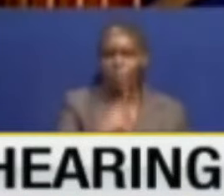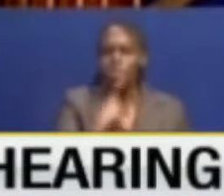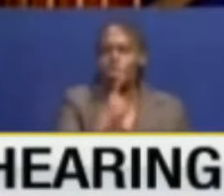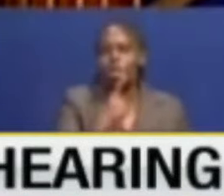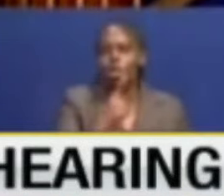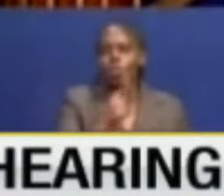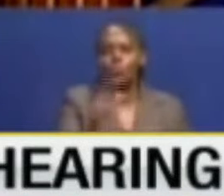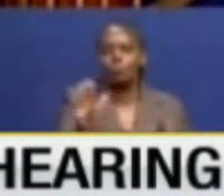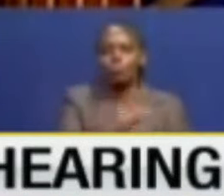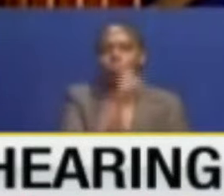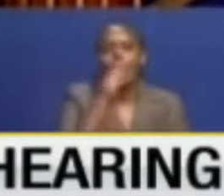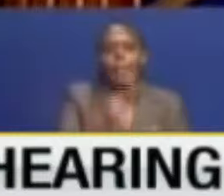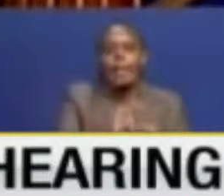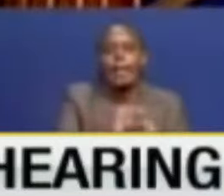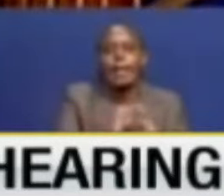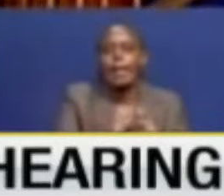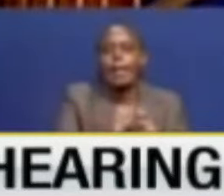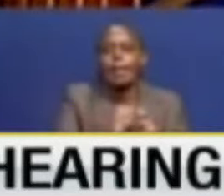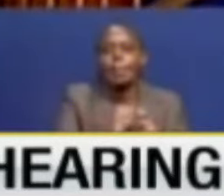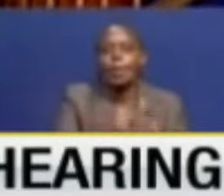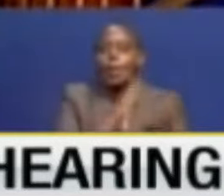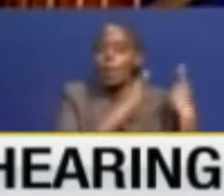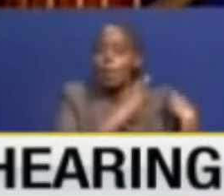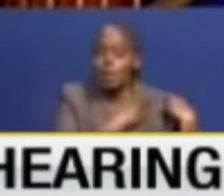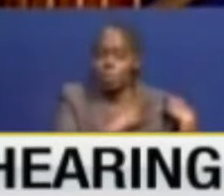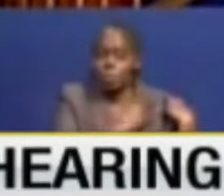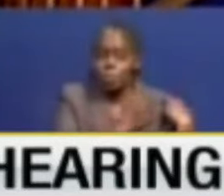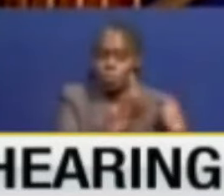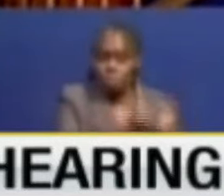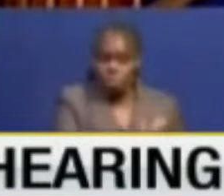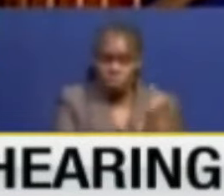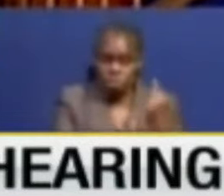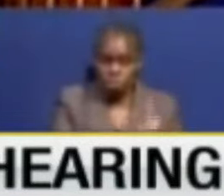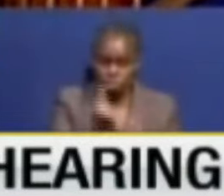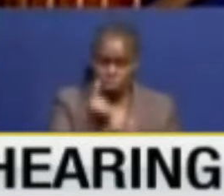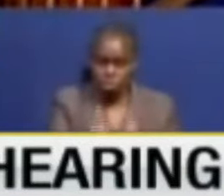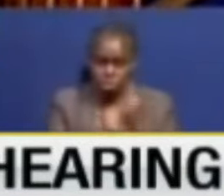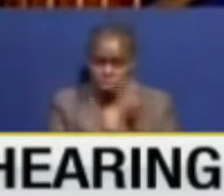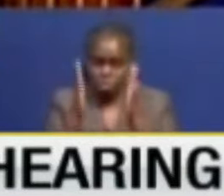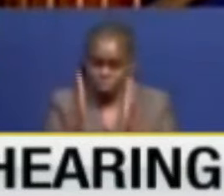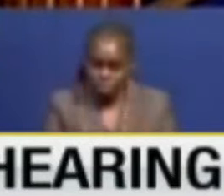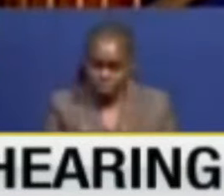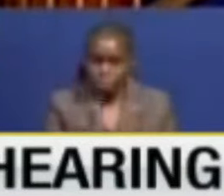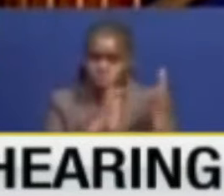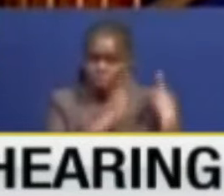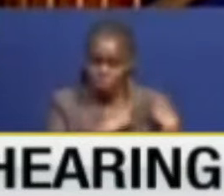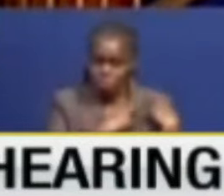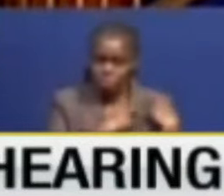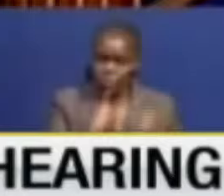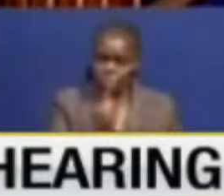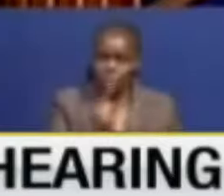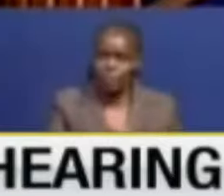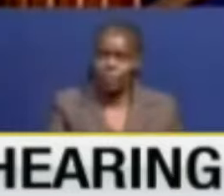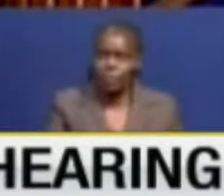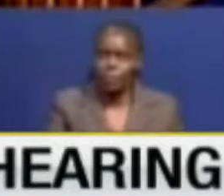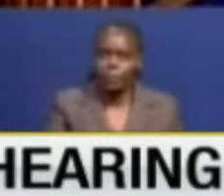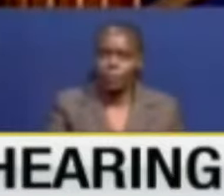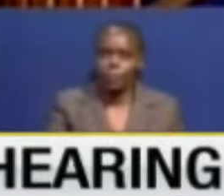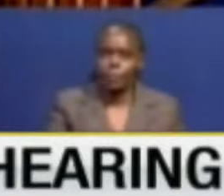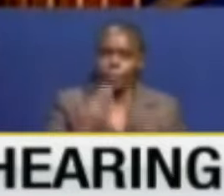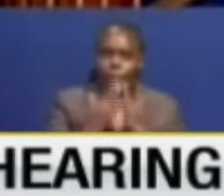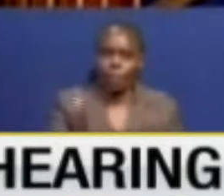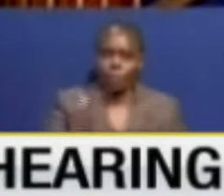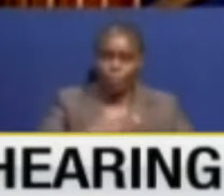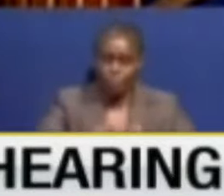stating the full name and designation of each person. You may proceed, counsel. Thank you so